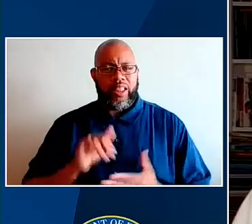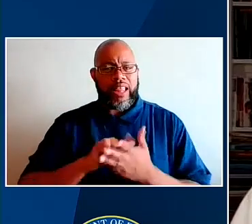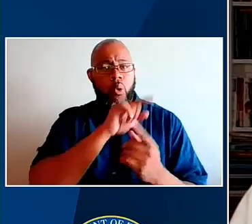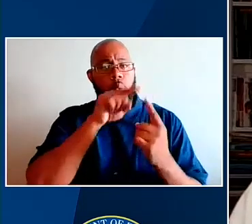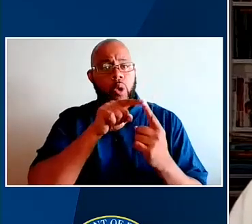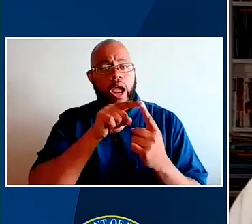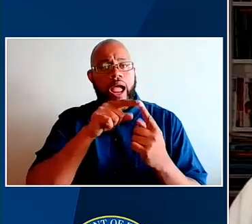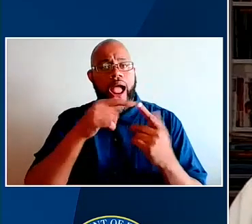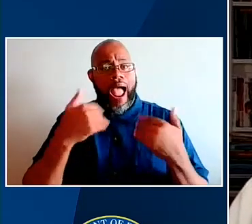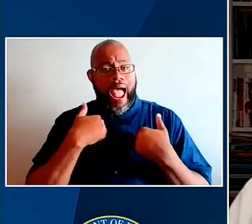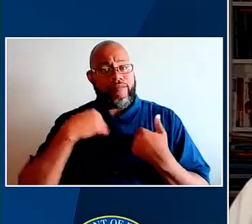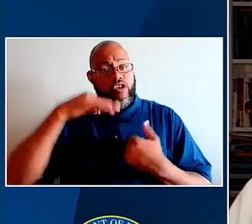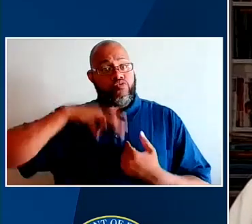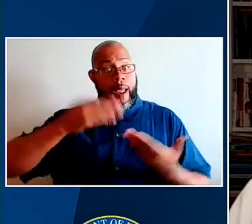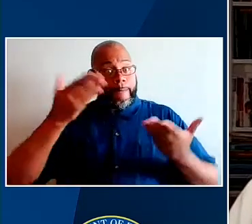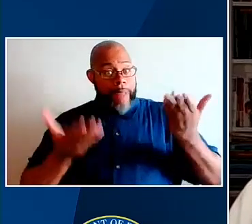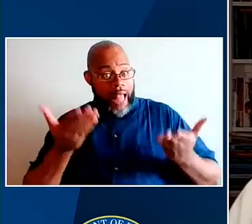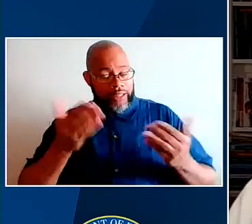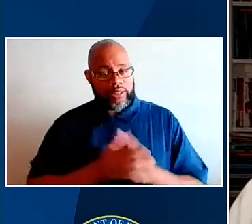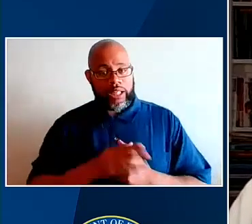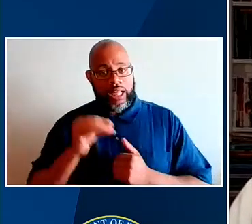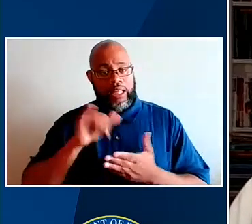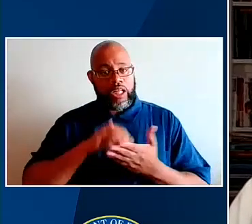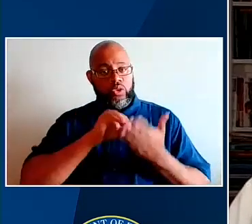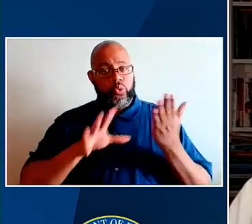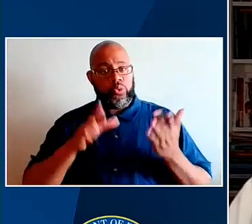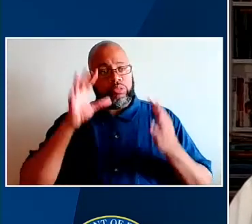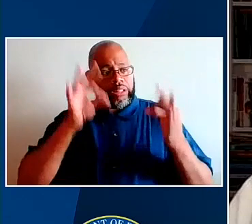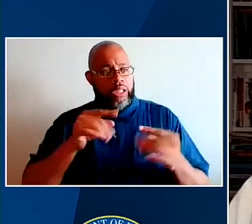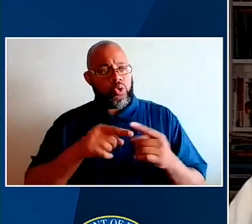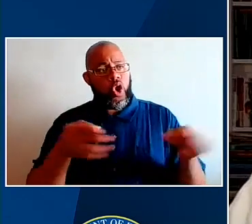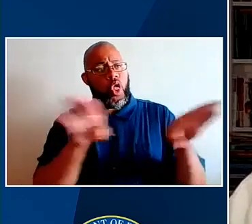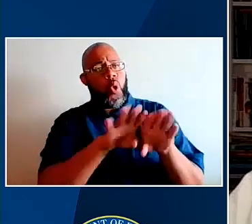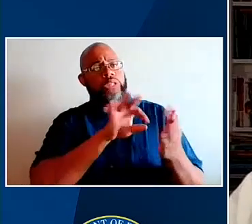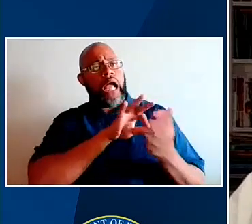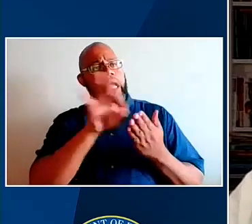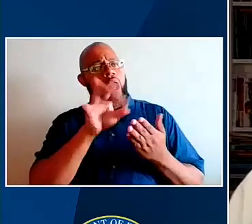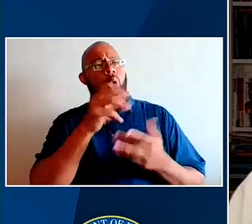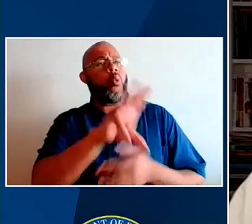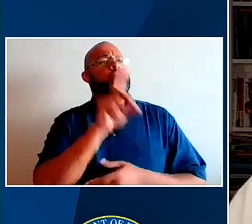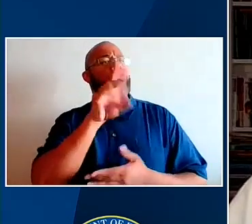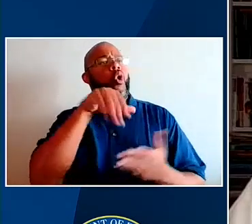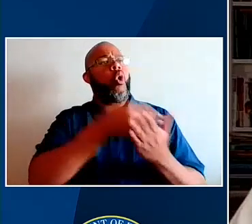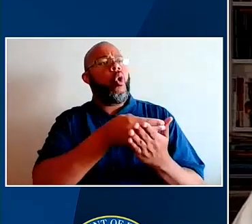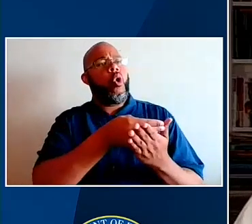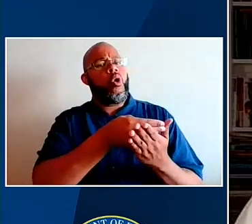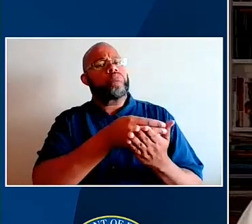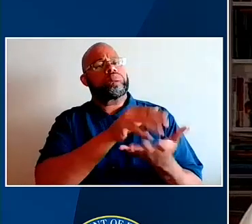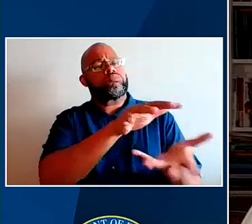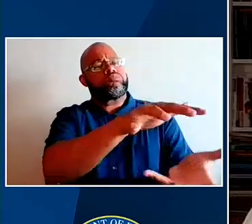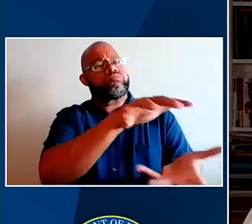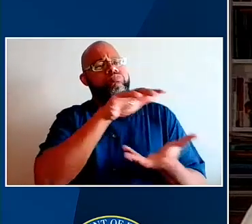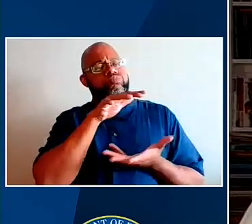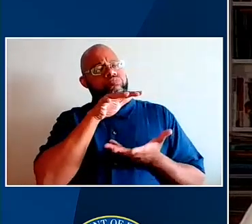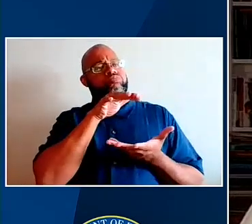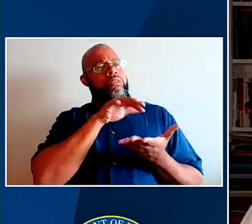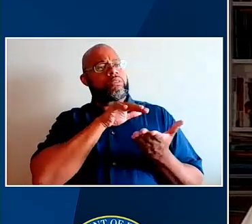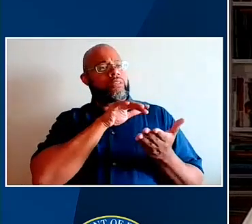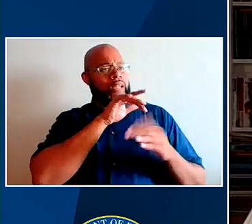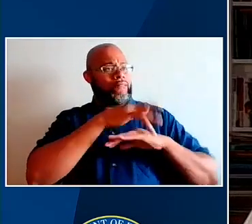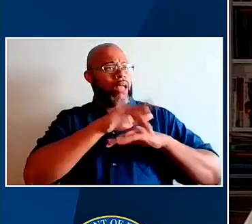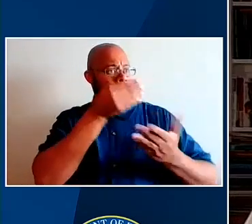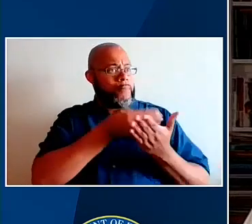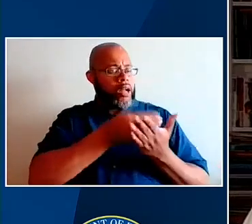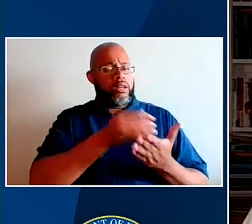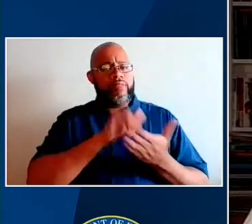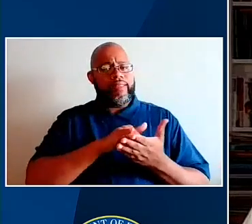there is a credit balance and the student simply decides to close the account or withdraw all of the available funds, that